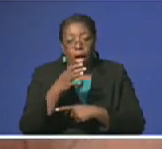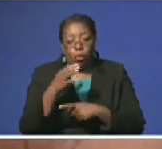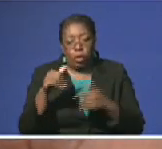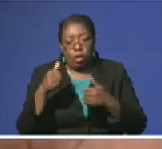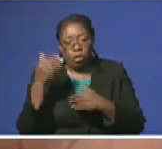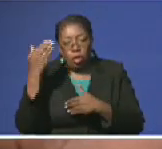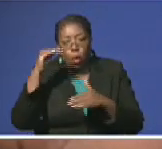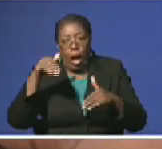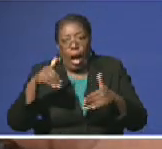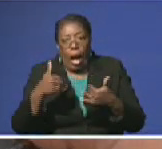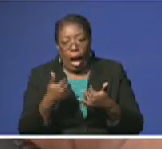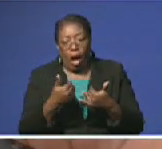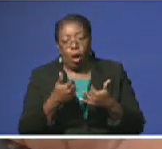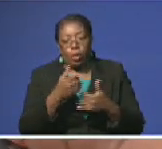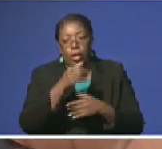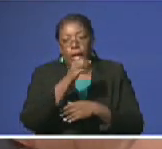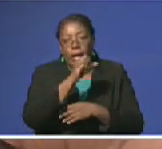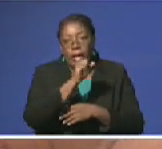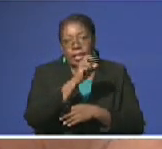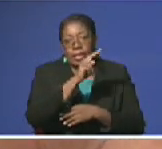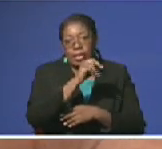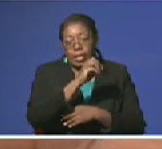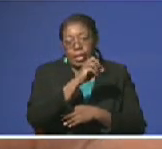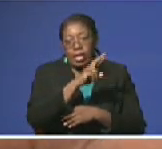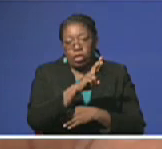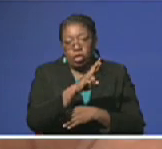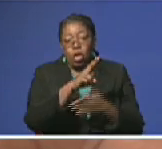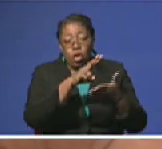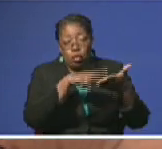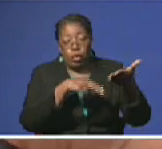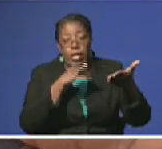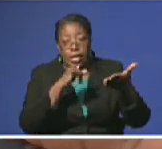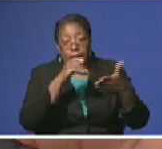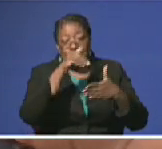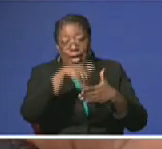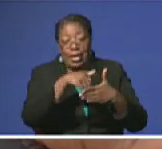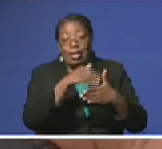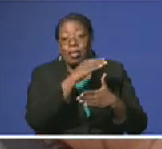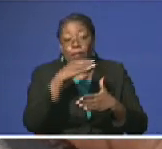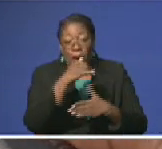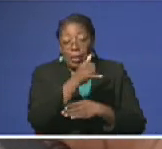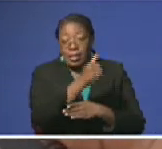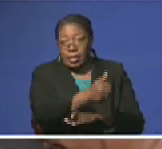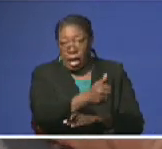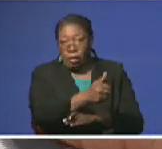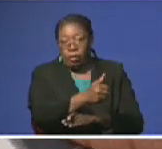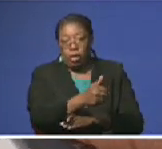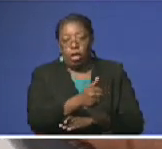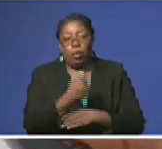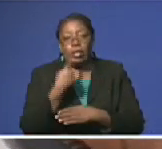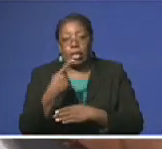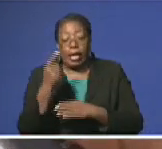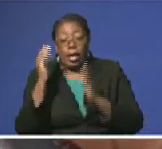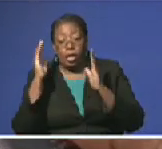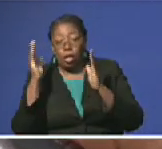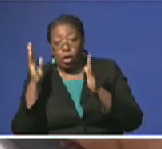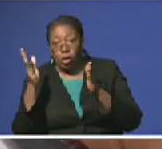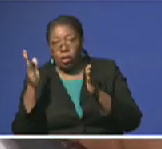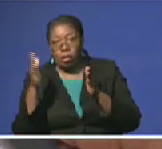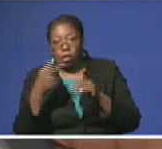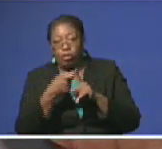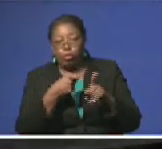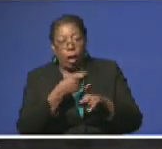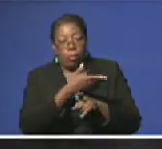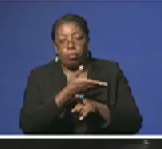how the sensor readings are picking up the different parameters in the farm, and we can also tell the different alerts that come